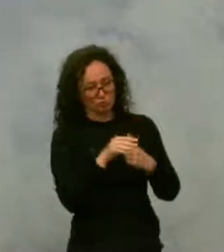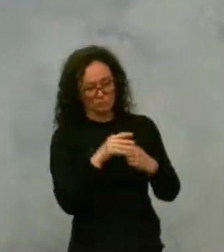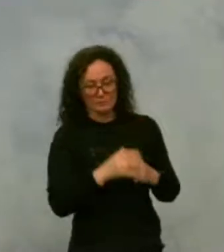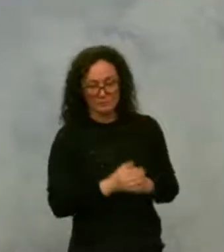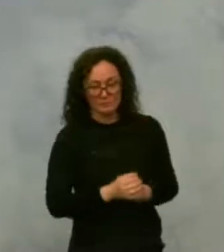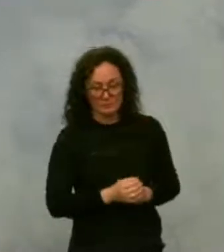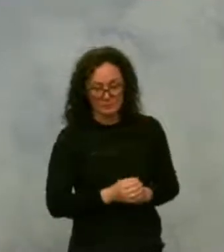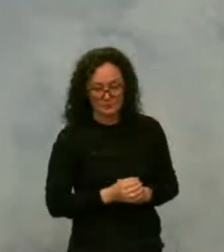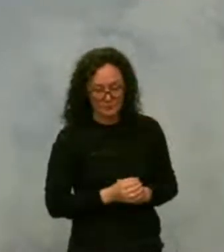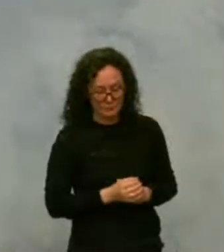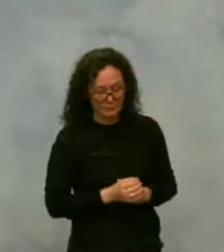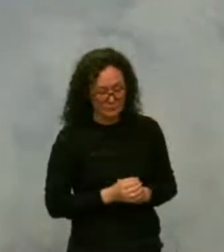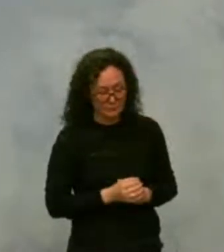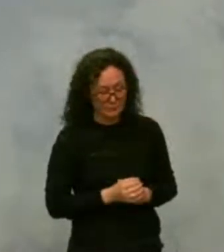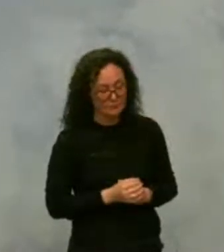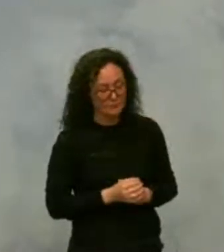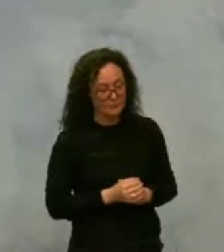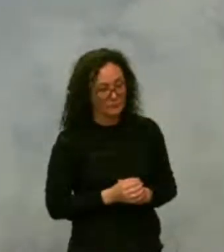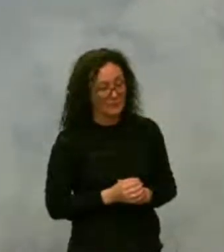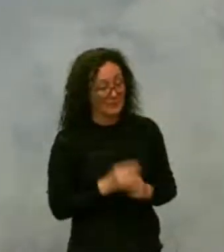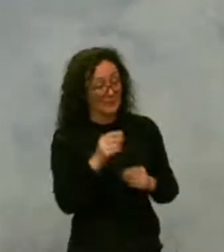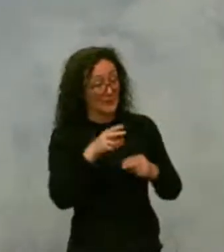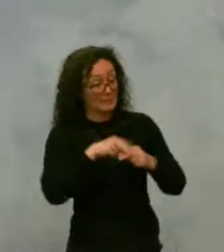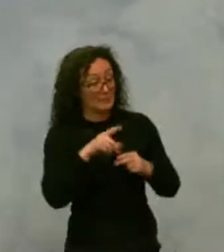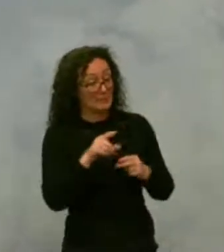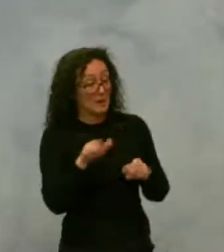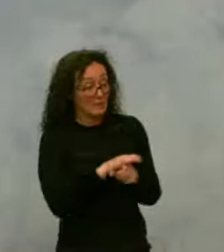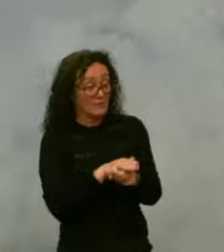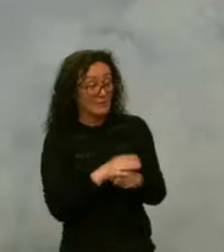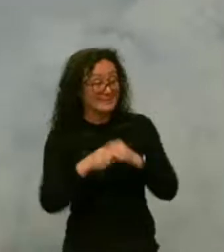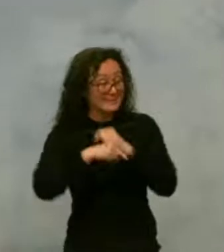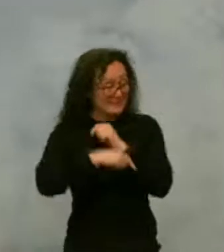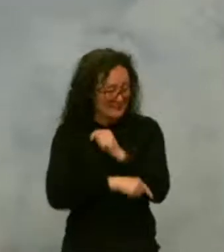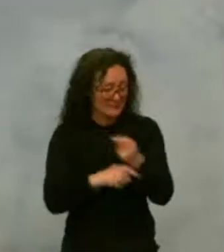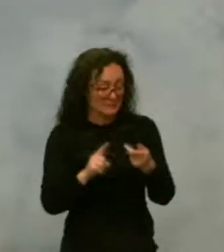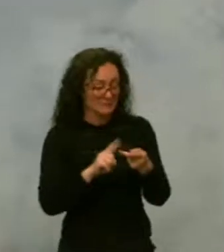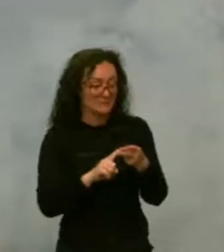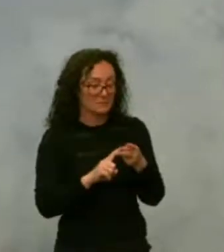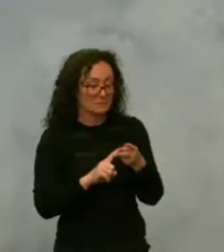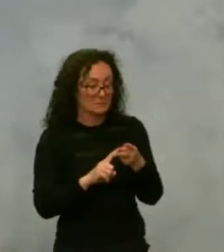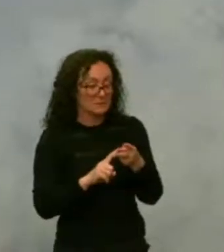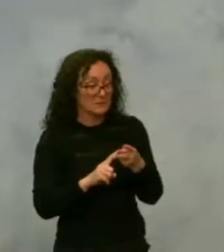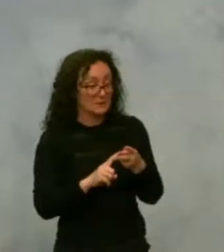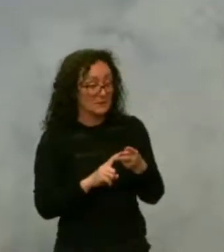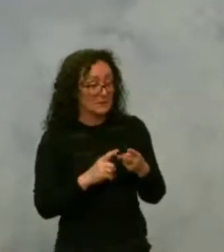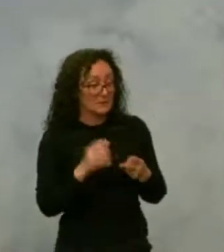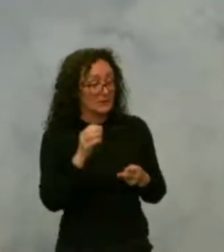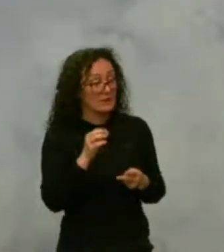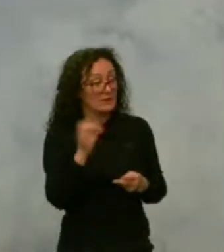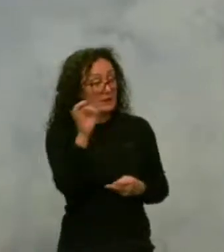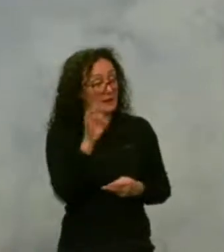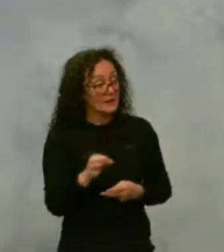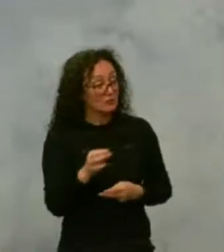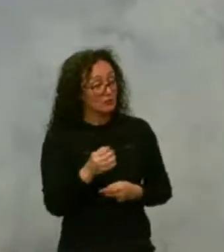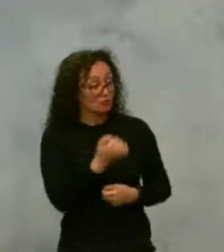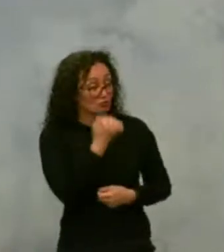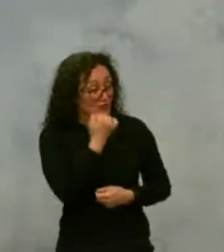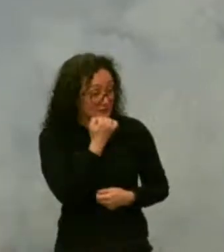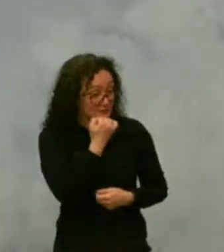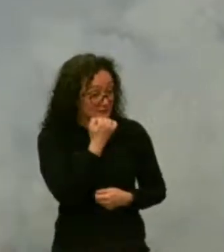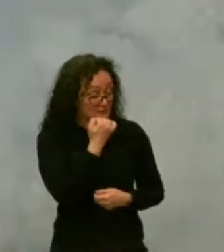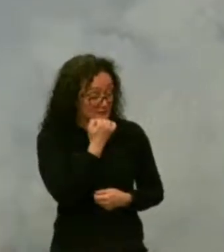particular appendix covers is the level of debt that the council has. It covers the interest rate, the pooled interest rate that